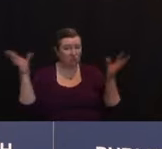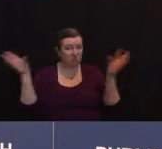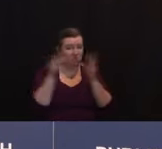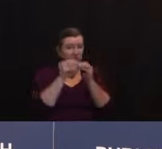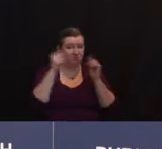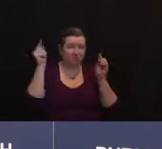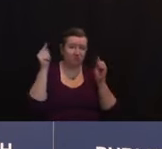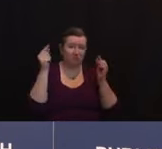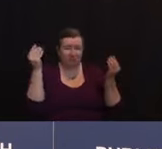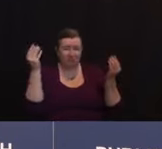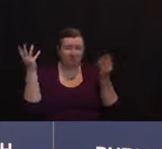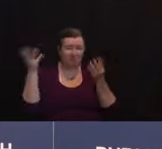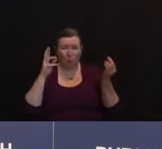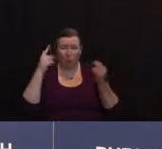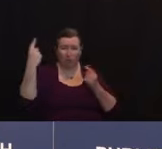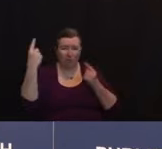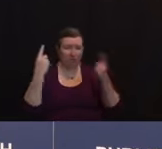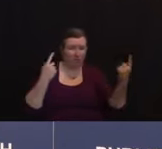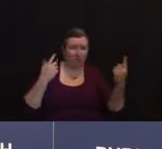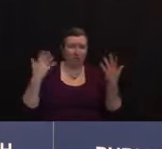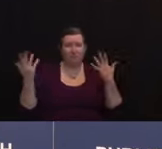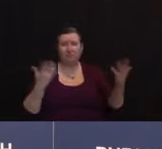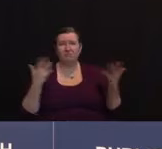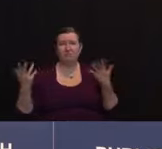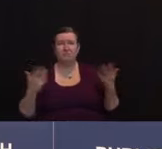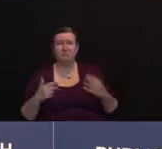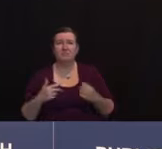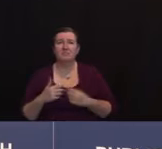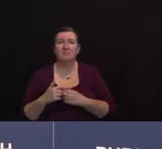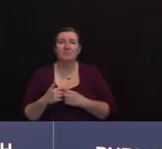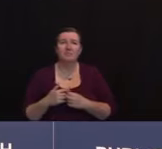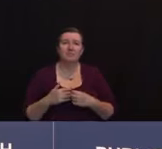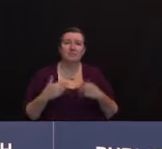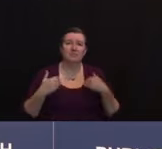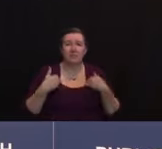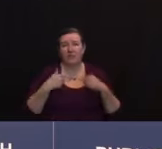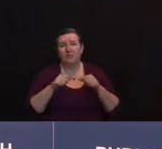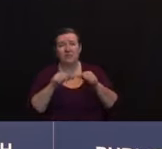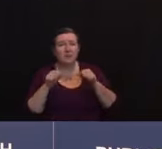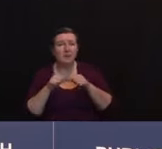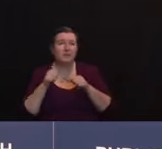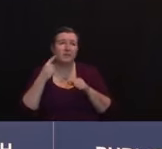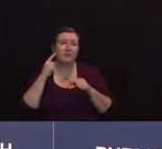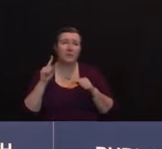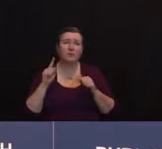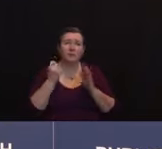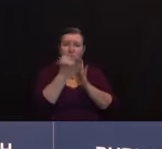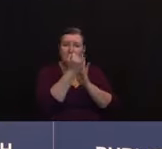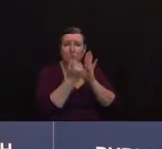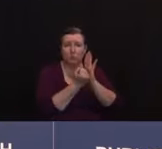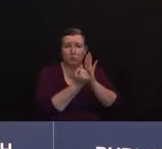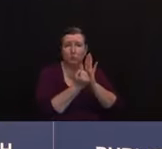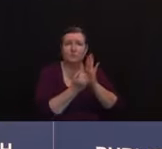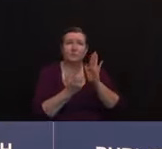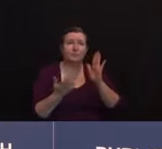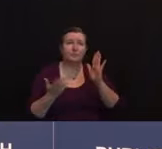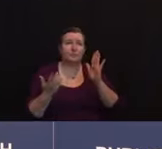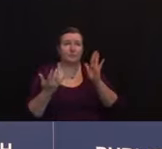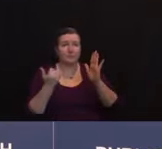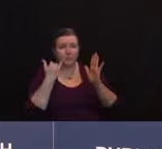I think that there is a place for passports as long as the issuing of those are done in a